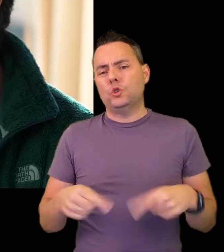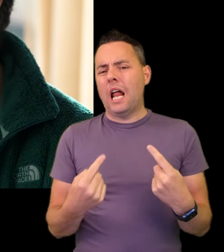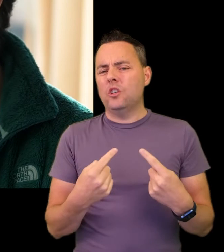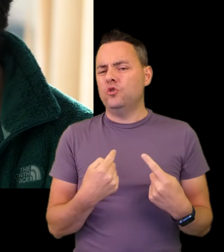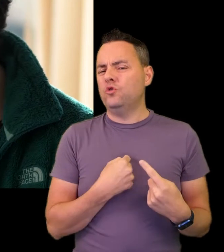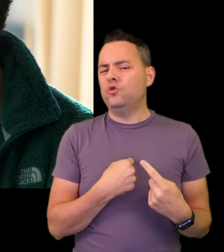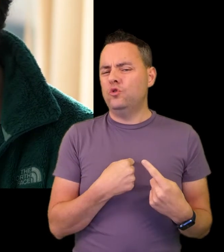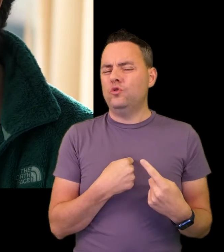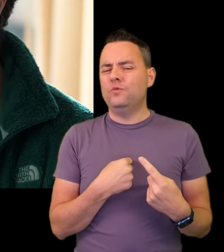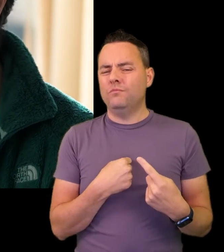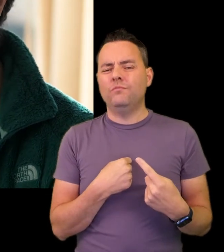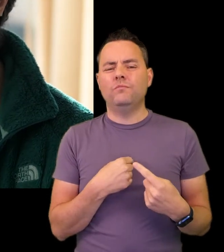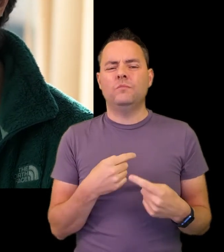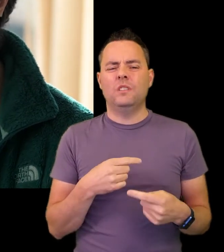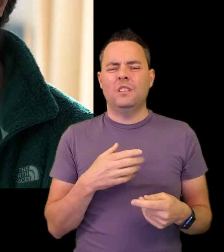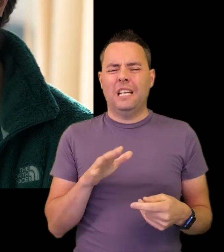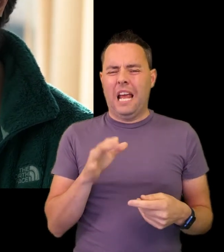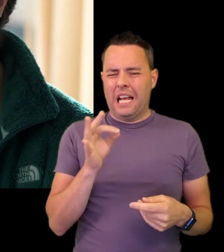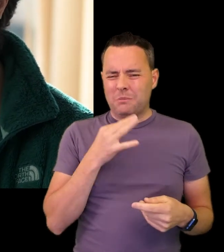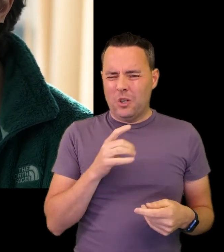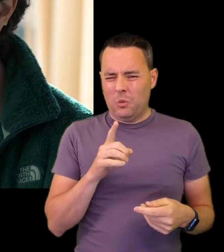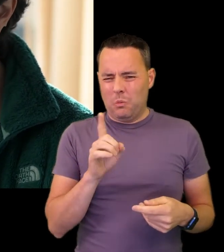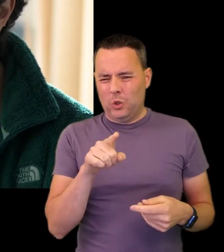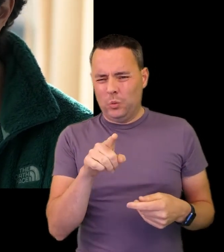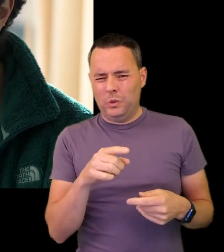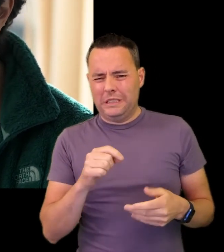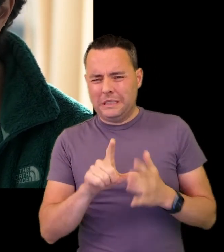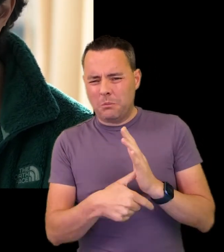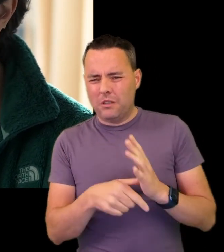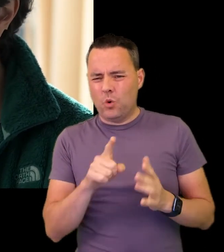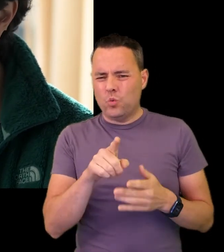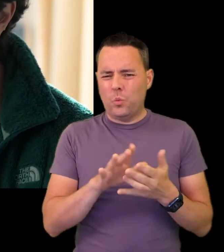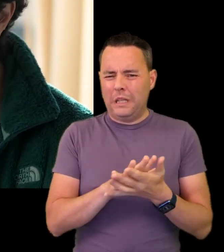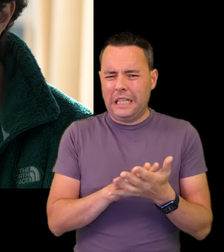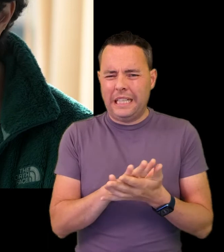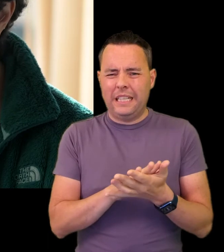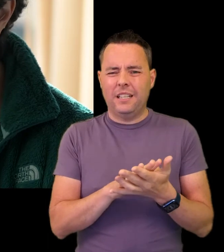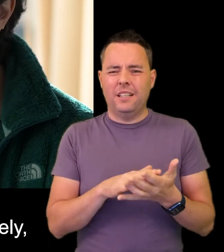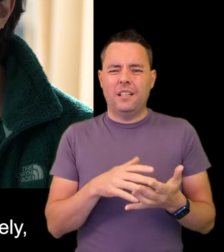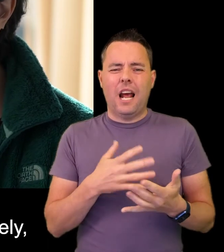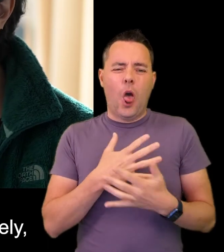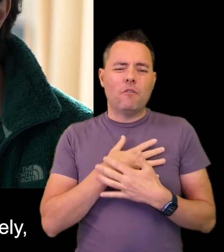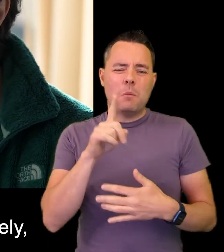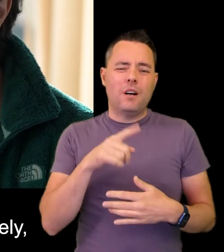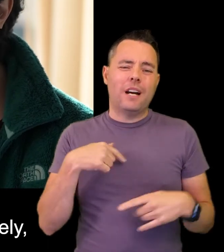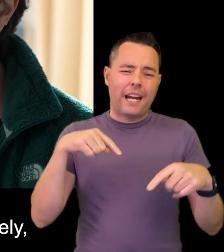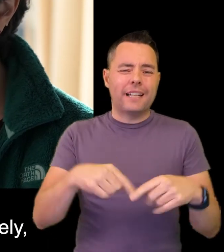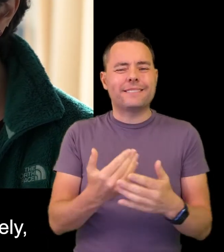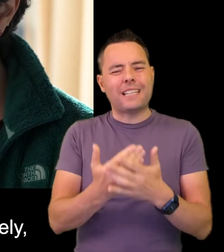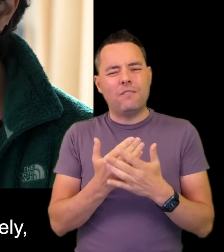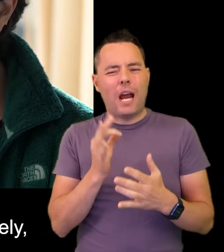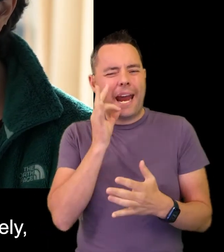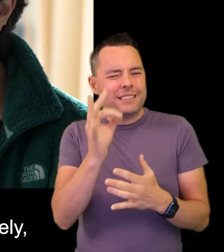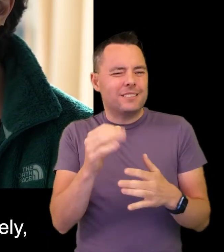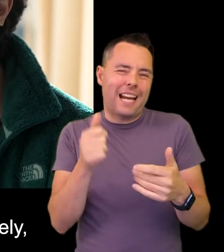that time, one colleague has asked me, what's your disability and what do you need? I would love for people to